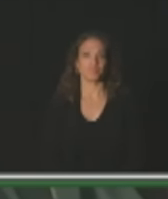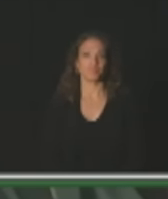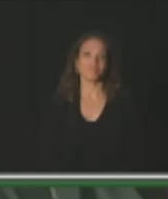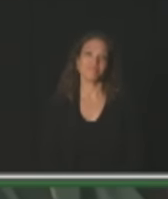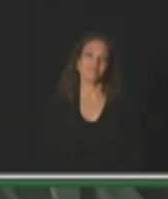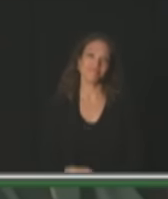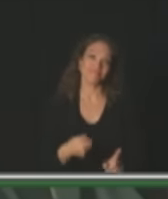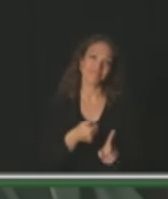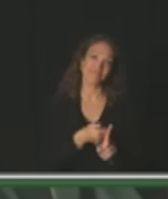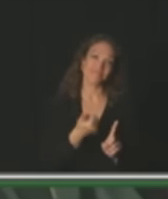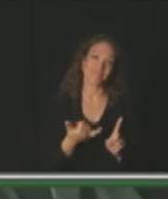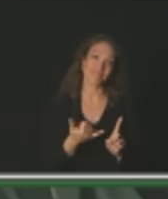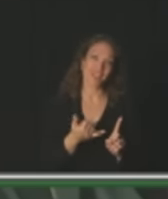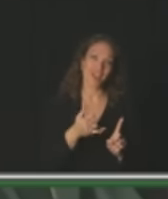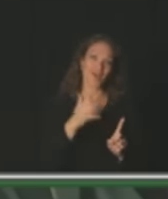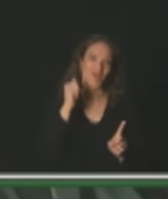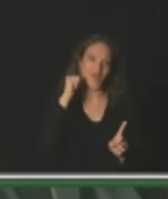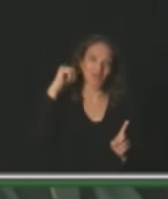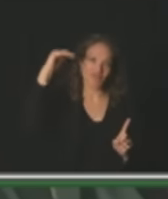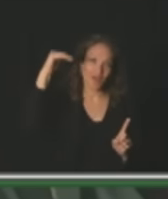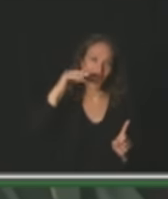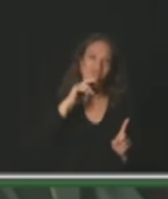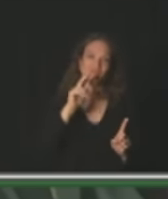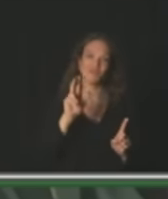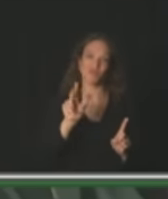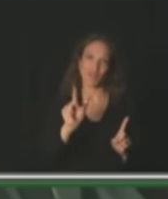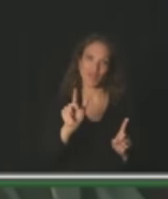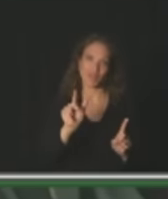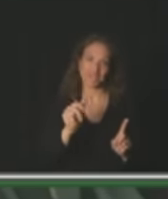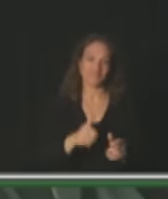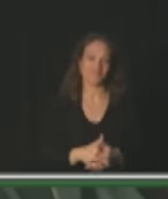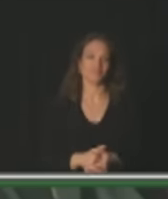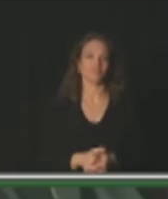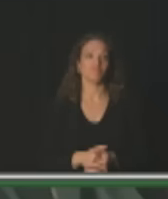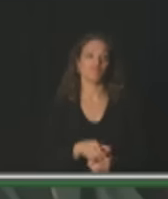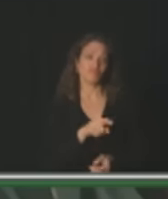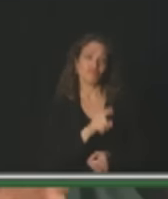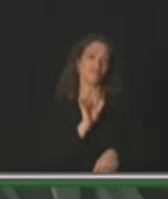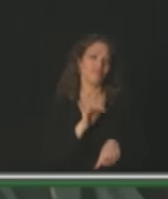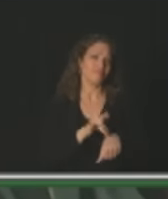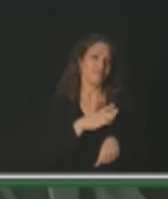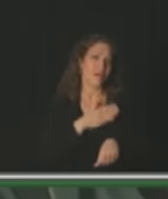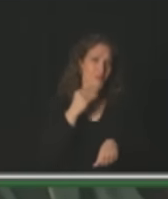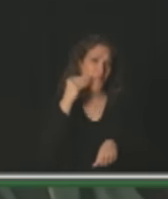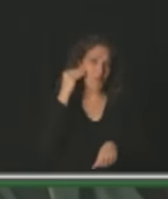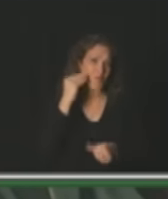She's an adult, she's 23, who we've had over for dinner.